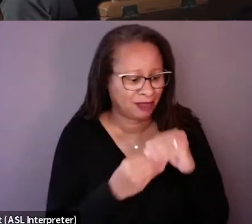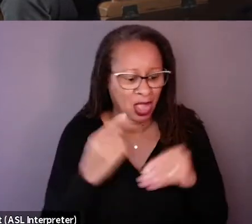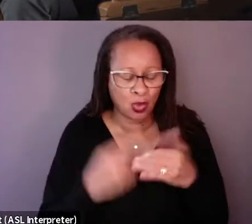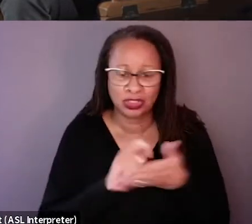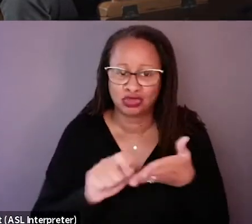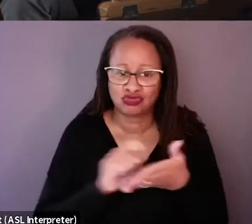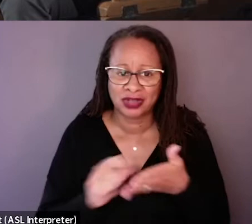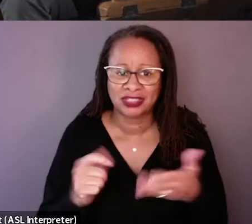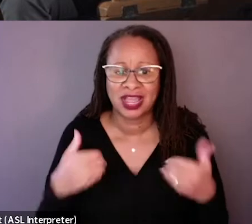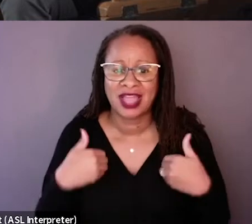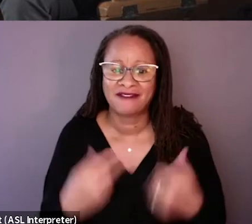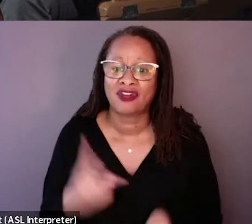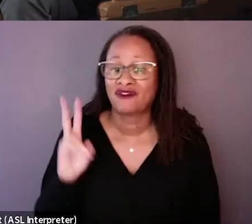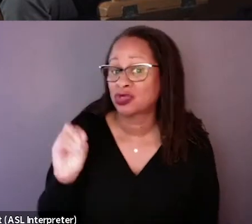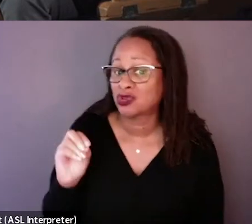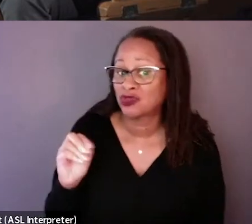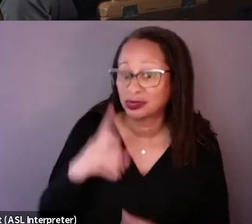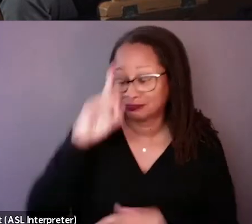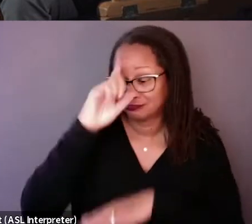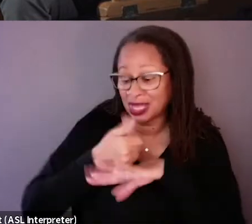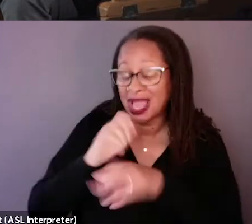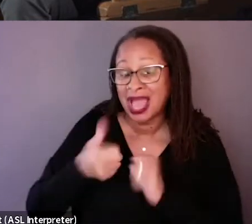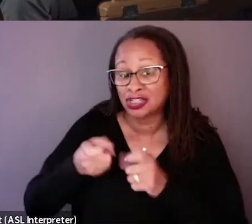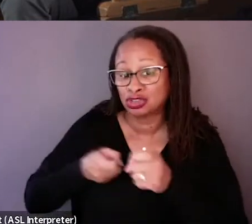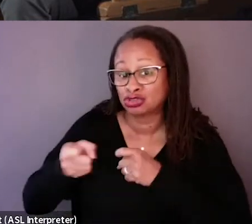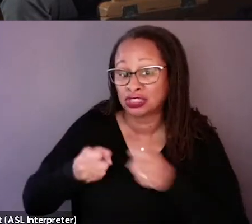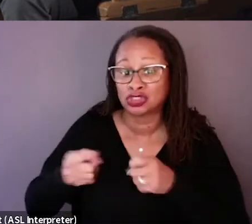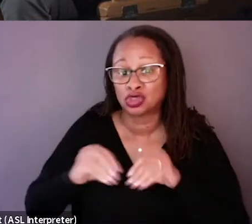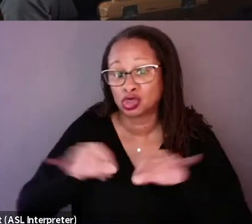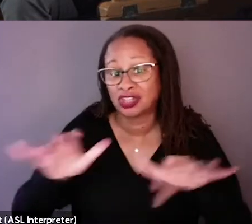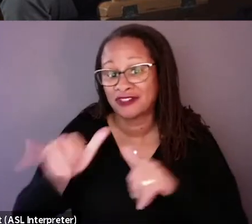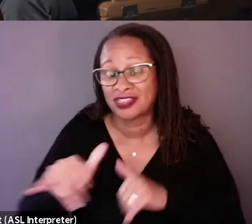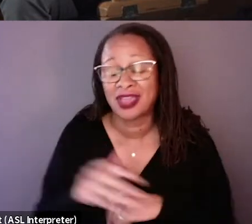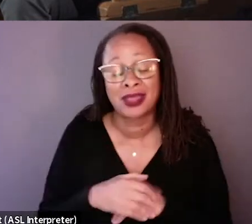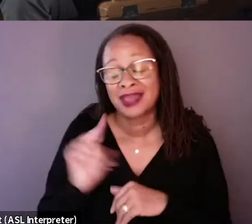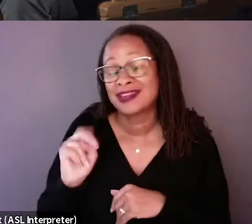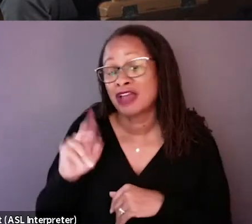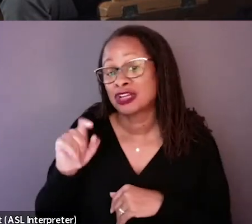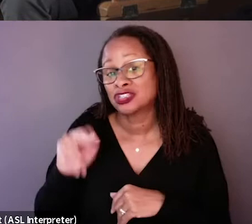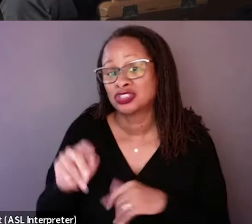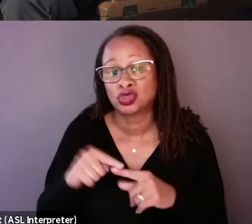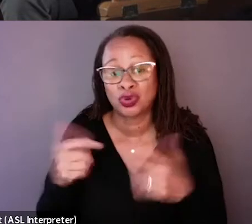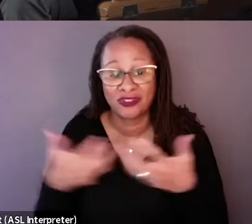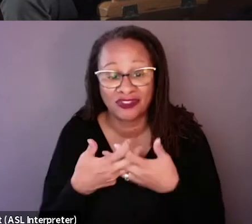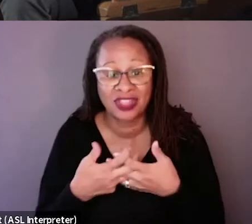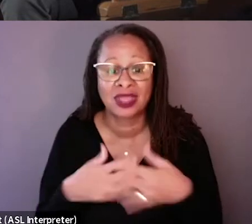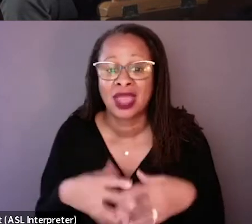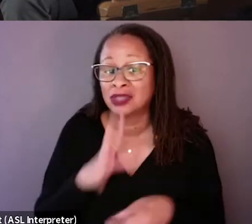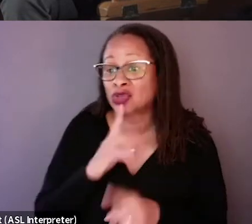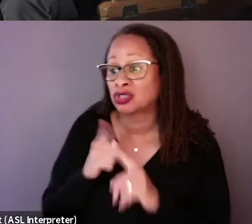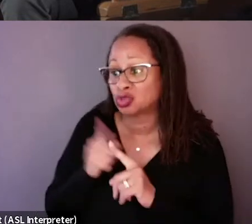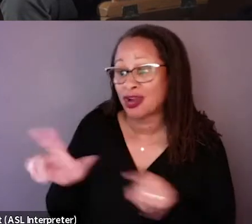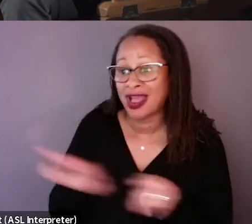narration and kind of having her voice in mind? How did you direct her to deliver the narration in the style that you thought fit the film? And, you know, talking to her, filmmaker to